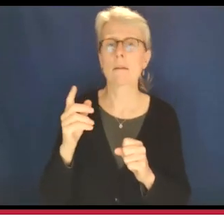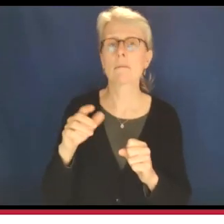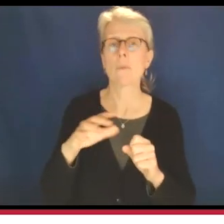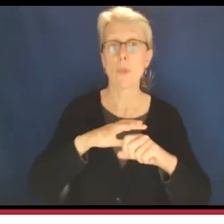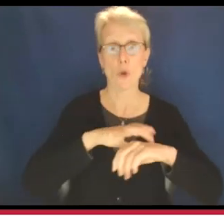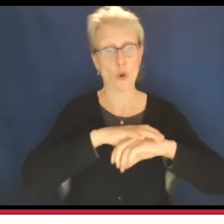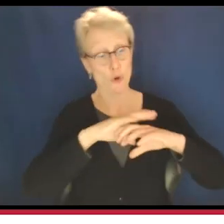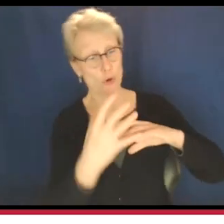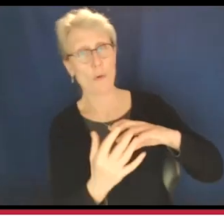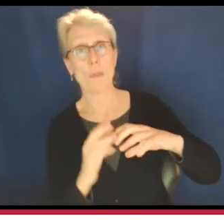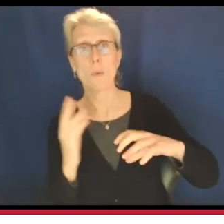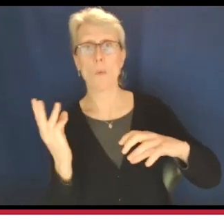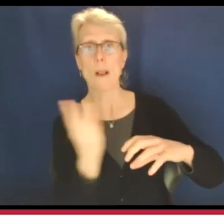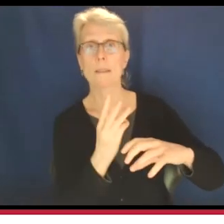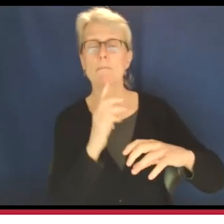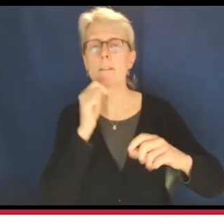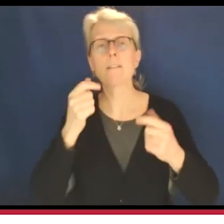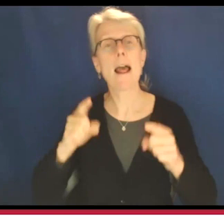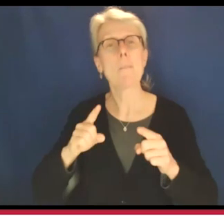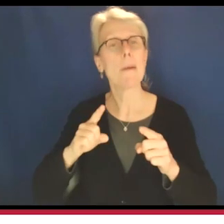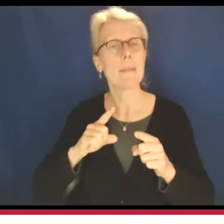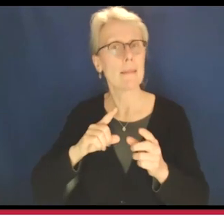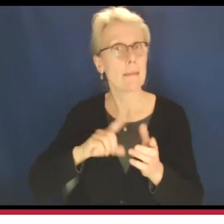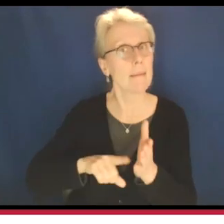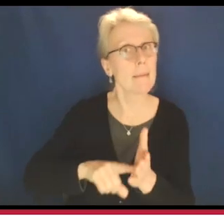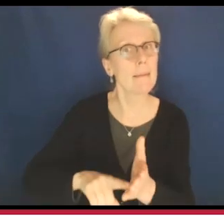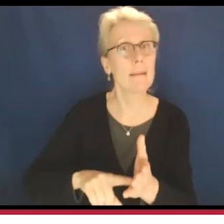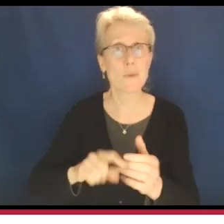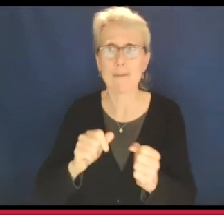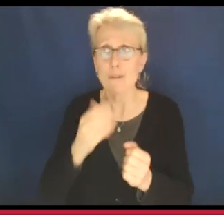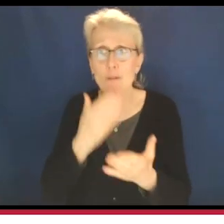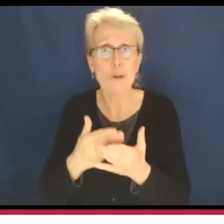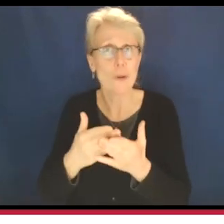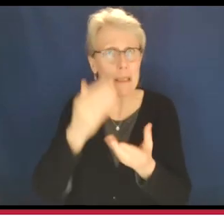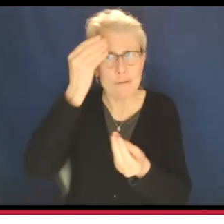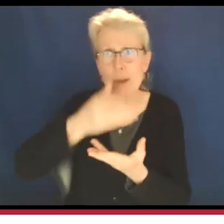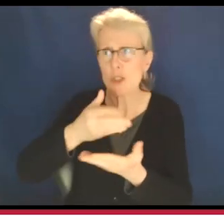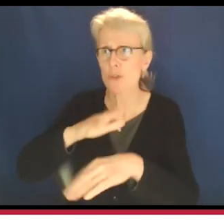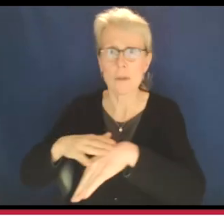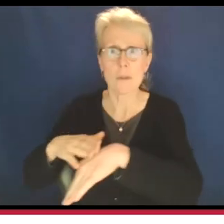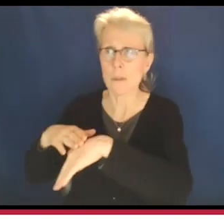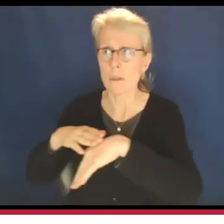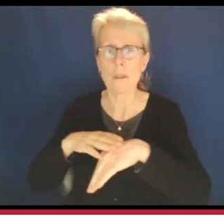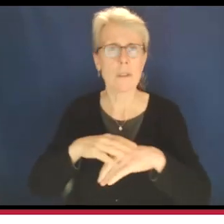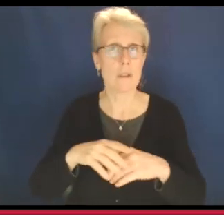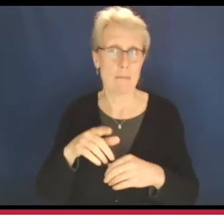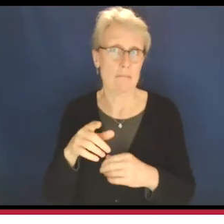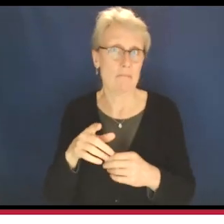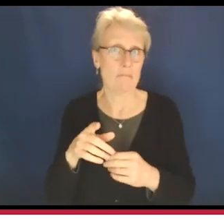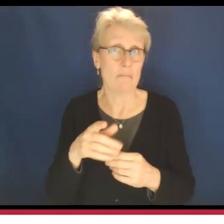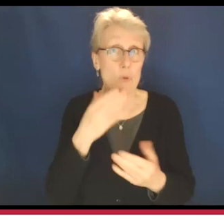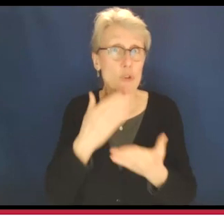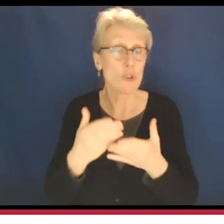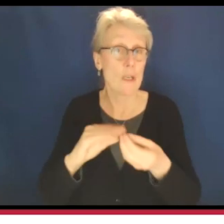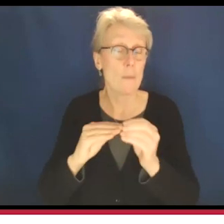that didn't happen. So we have lots of sources of really good signals that are at least as reliable as